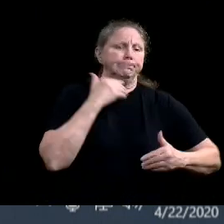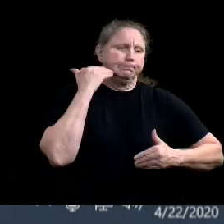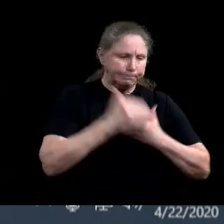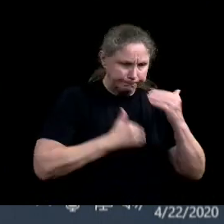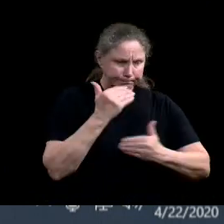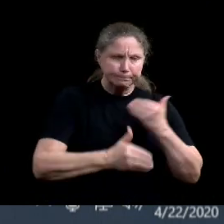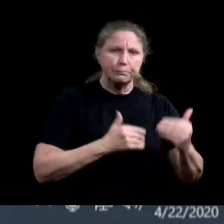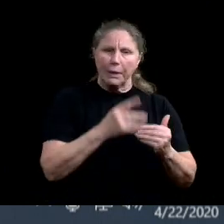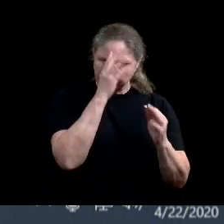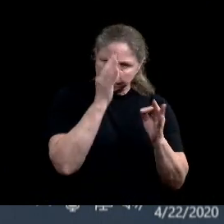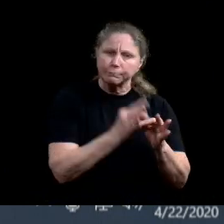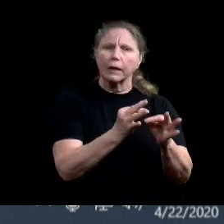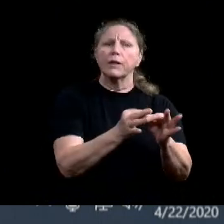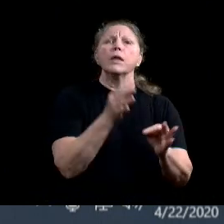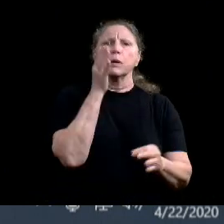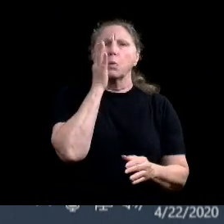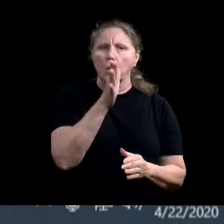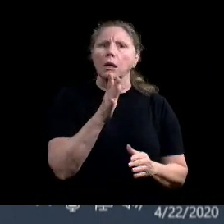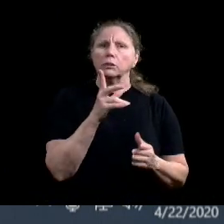Thank you.